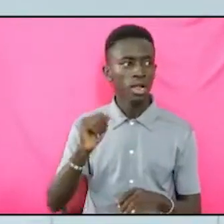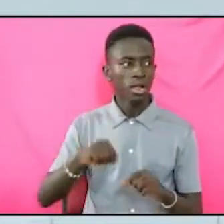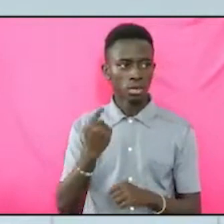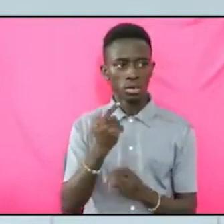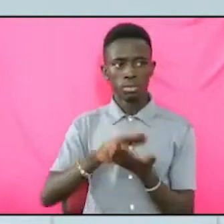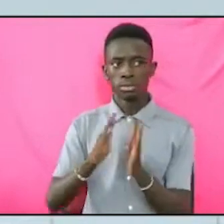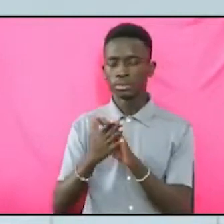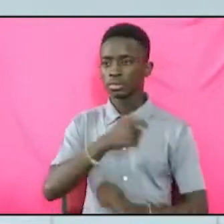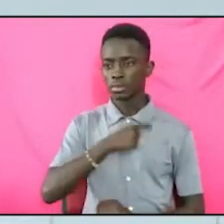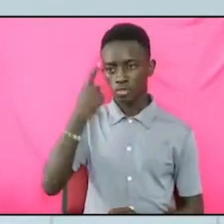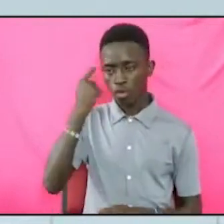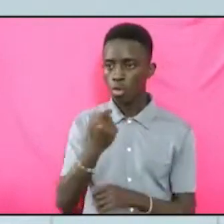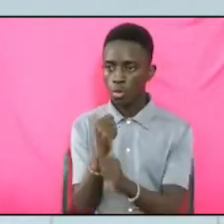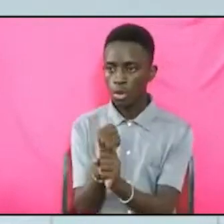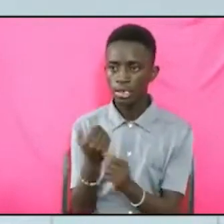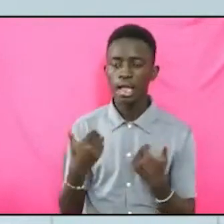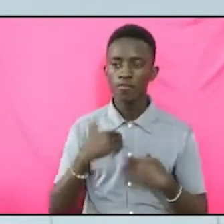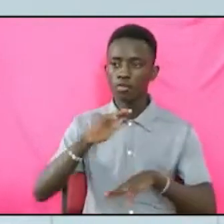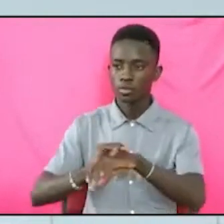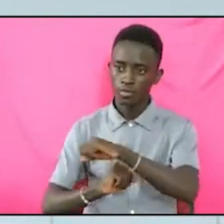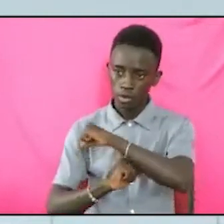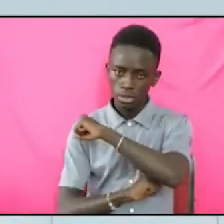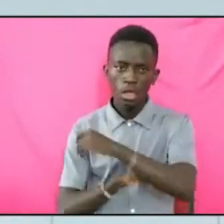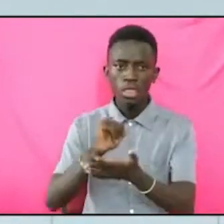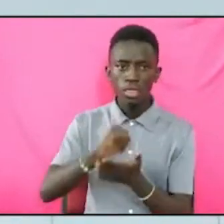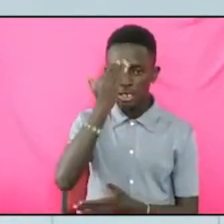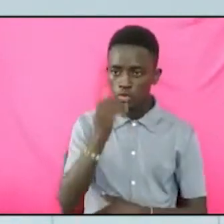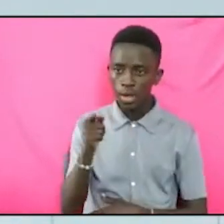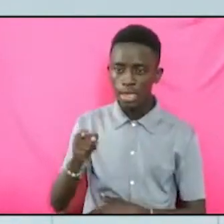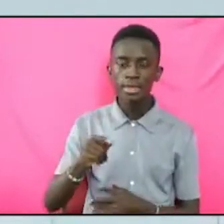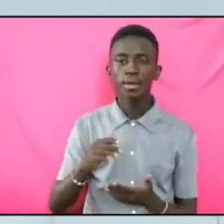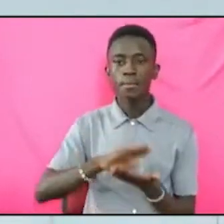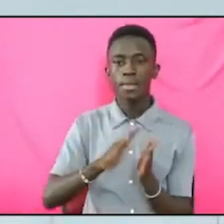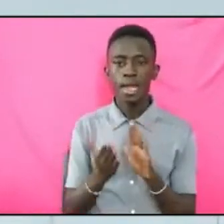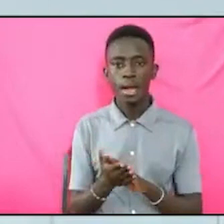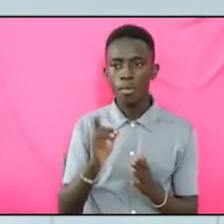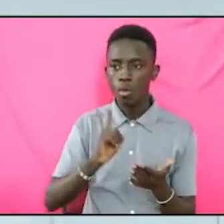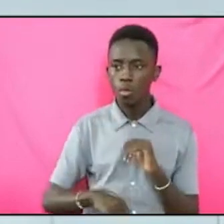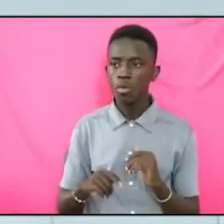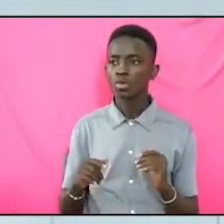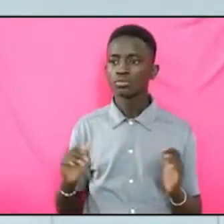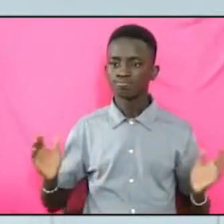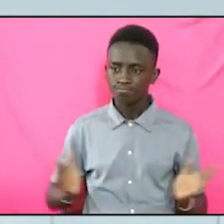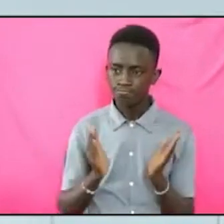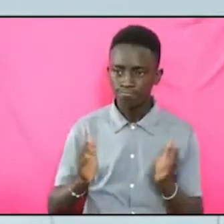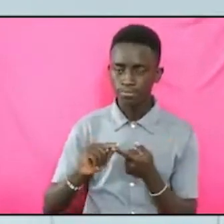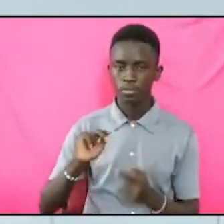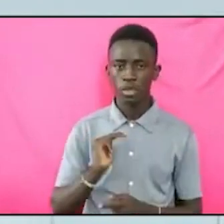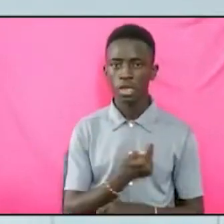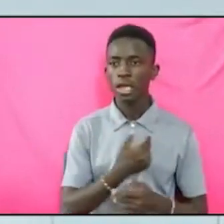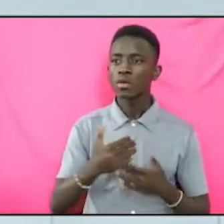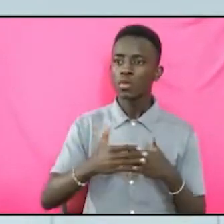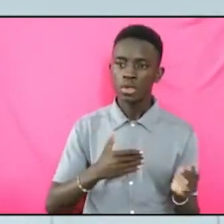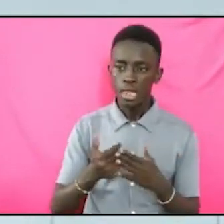a good foundation. And that is why she is an inspiration to us, despite being nameless and